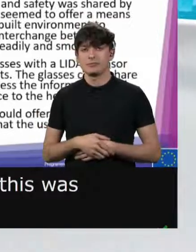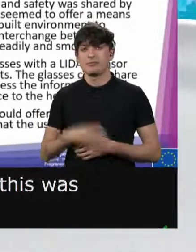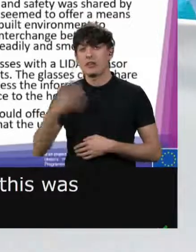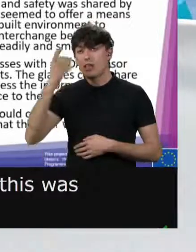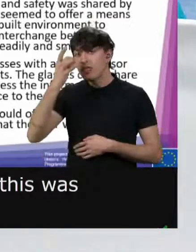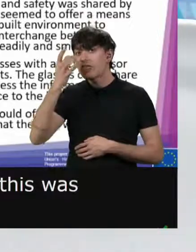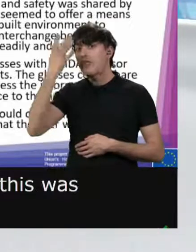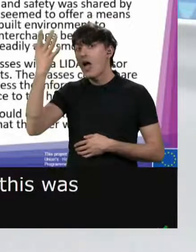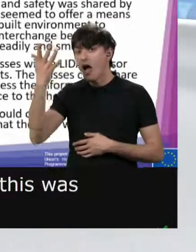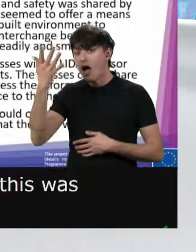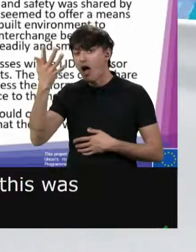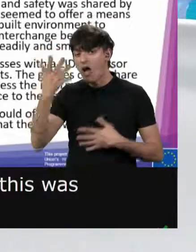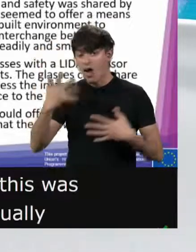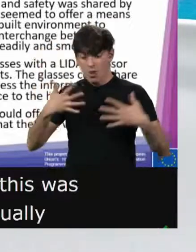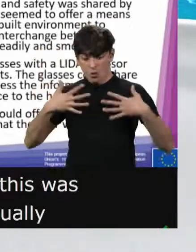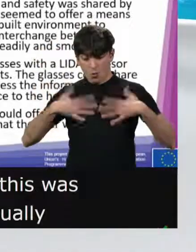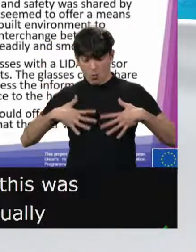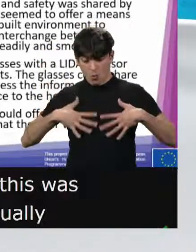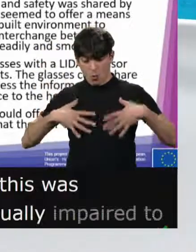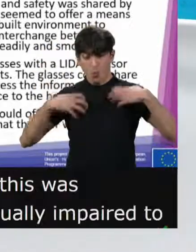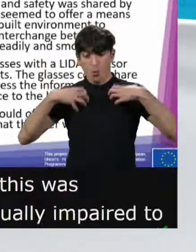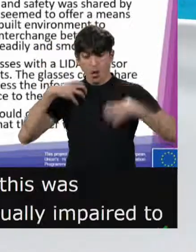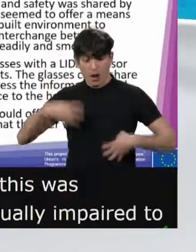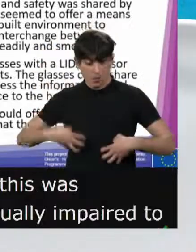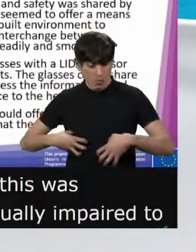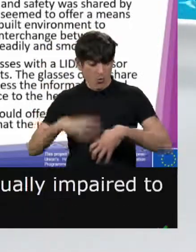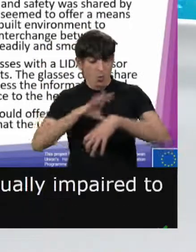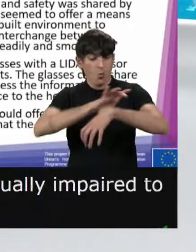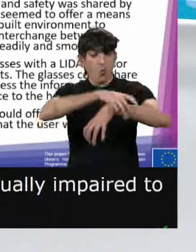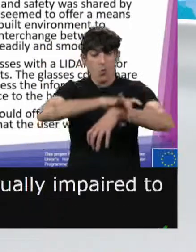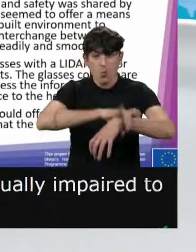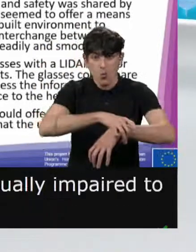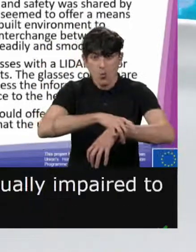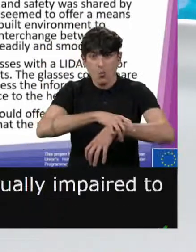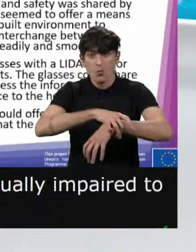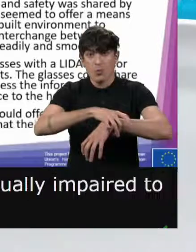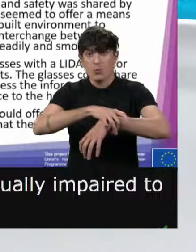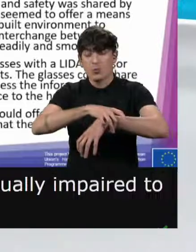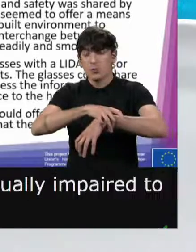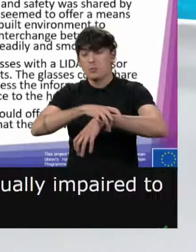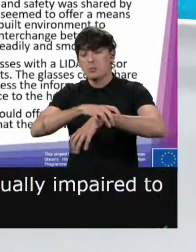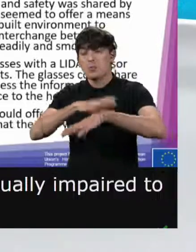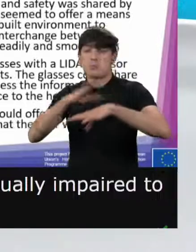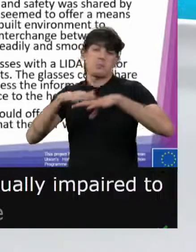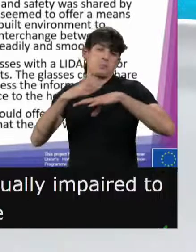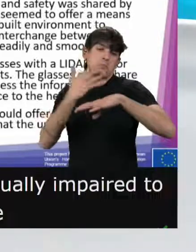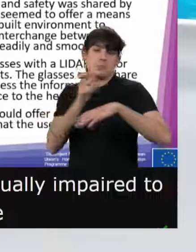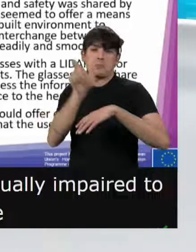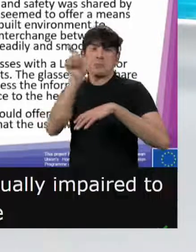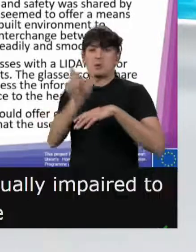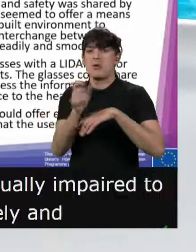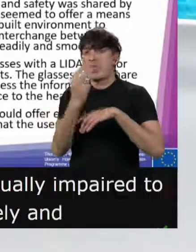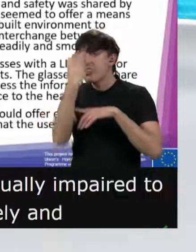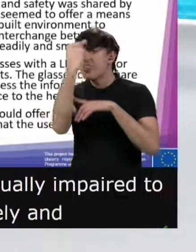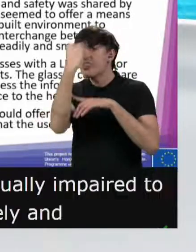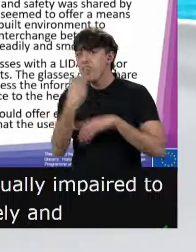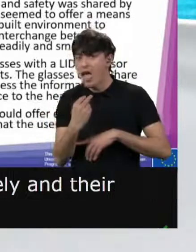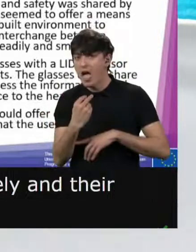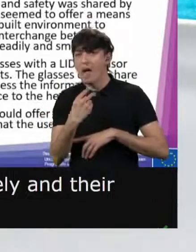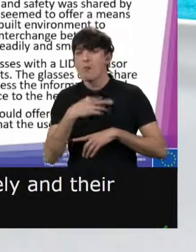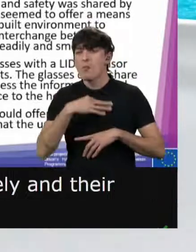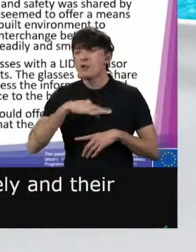impaired to reconstruct the external environment very precisely and their position in it, including